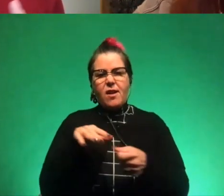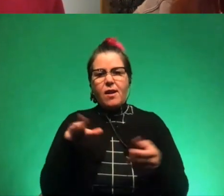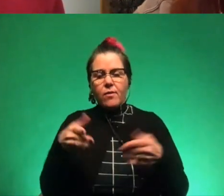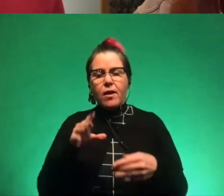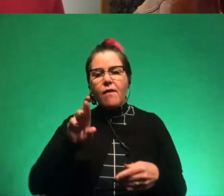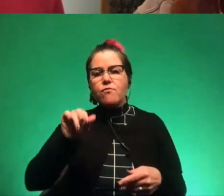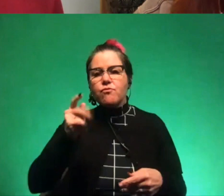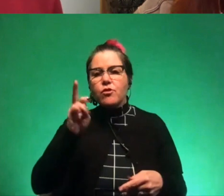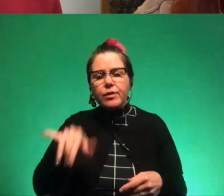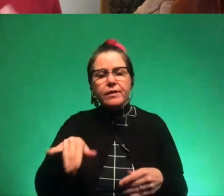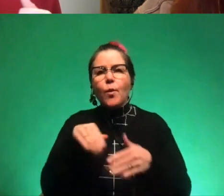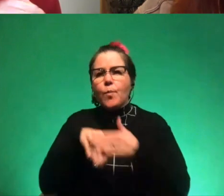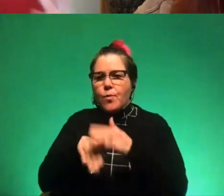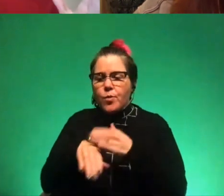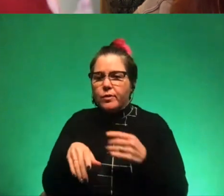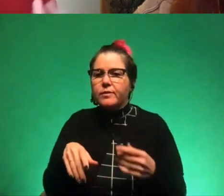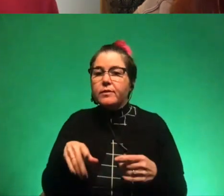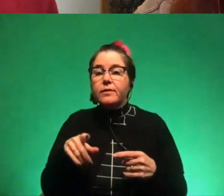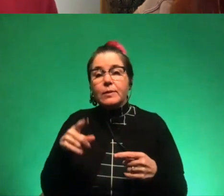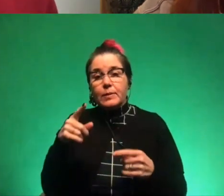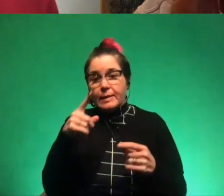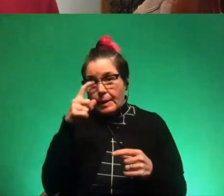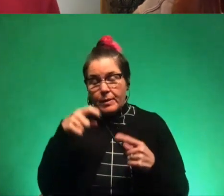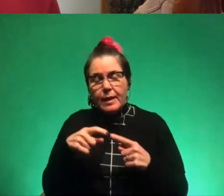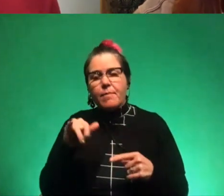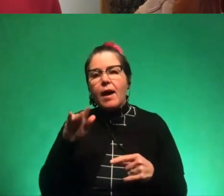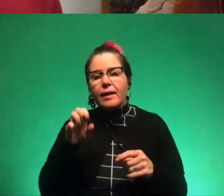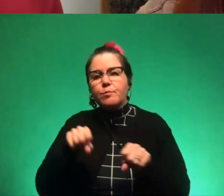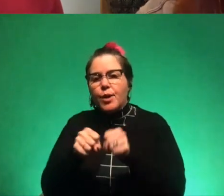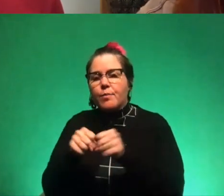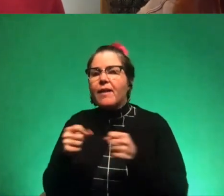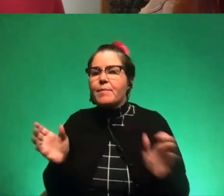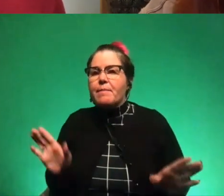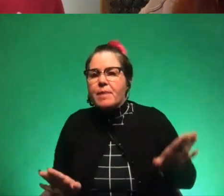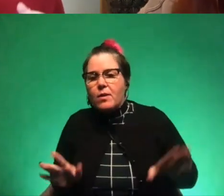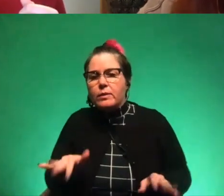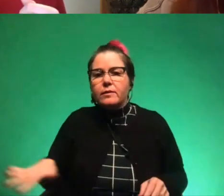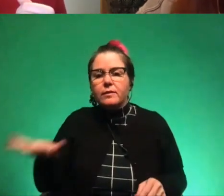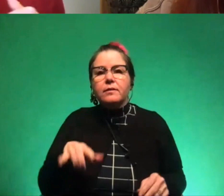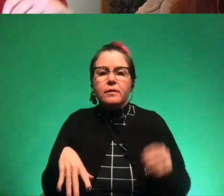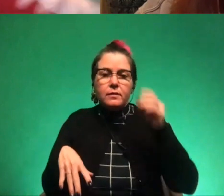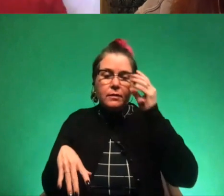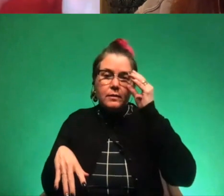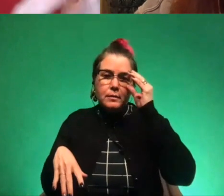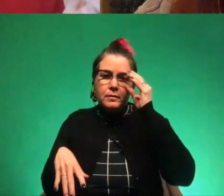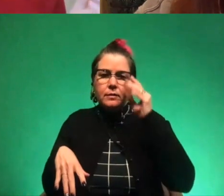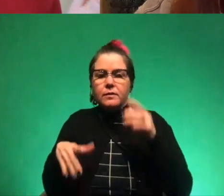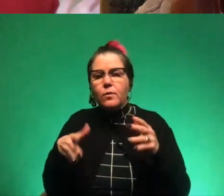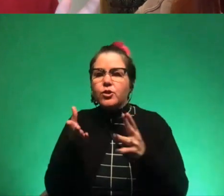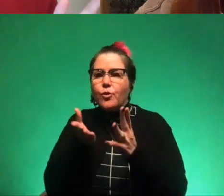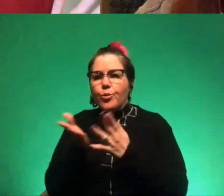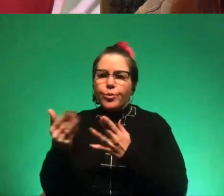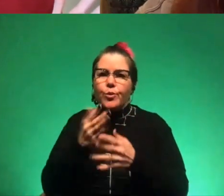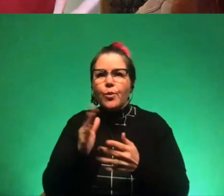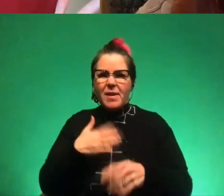rookeries. And so certainly in summer, when the sea ice breaks out, there's a lot of penguins about. Sometimes they'll just wander through the station like they